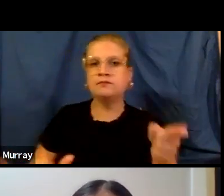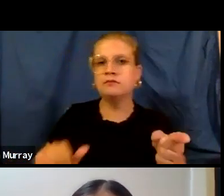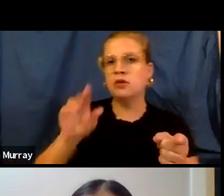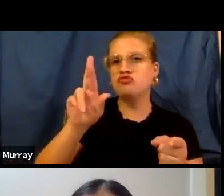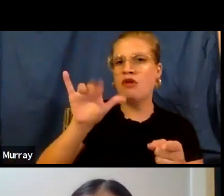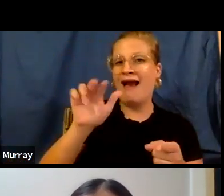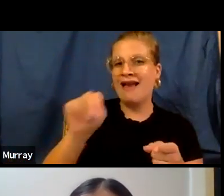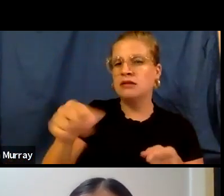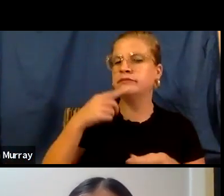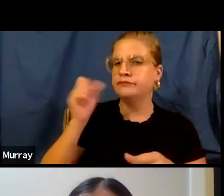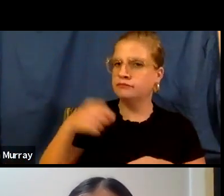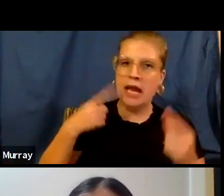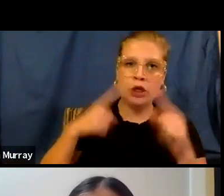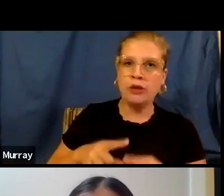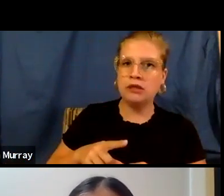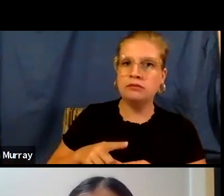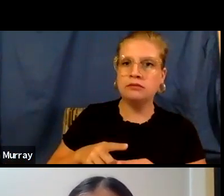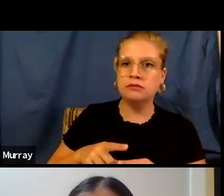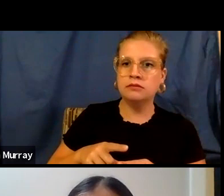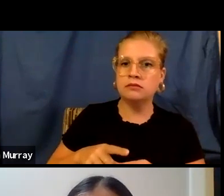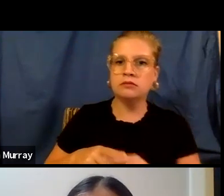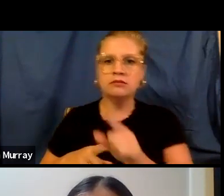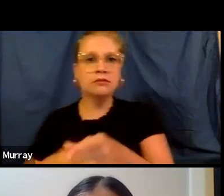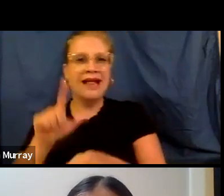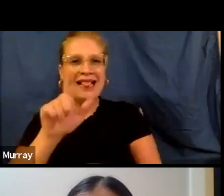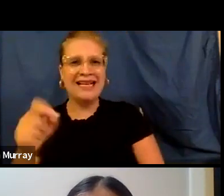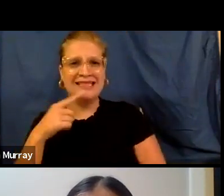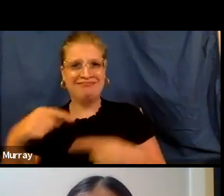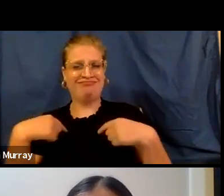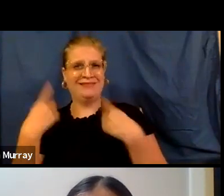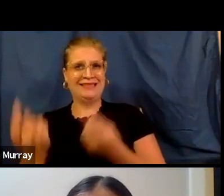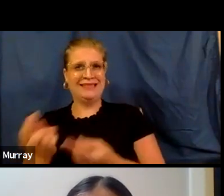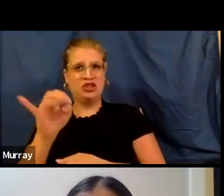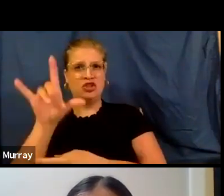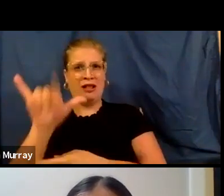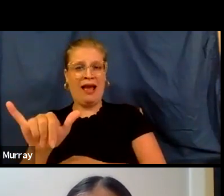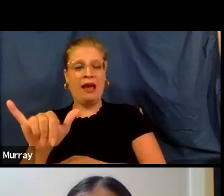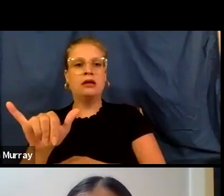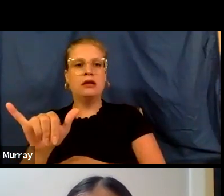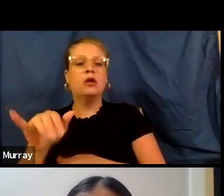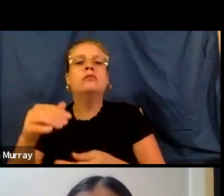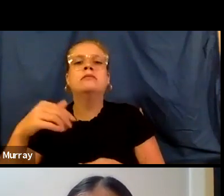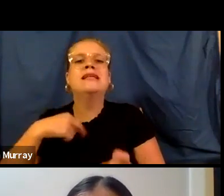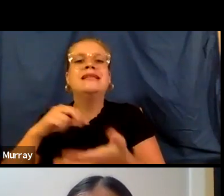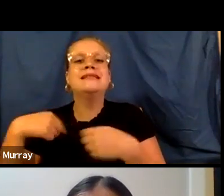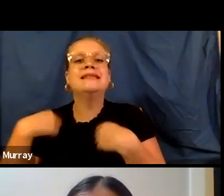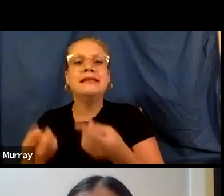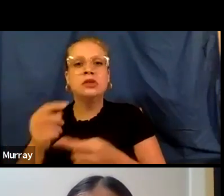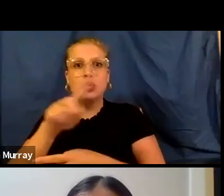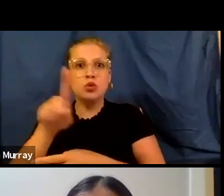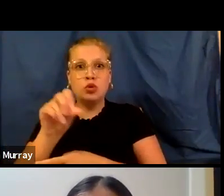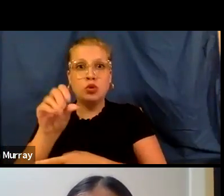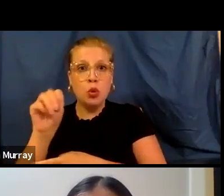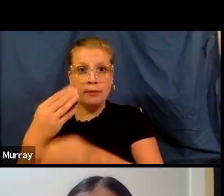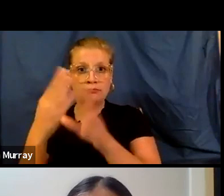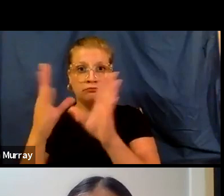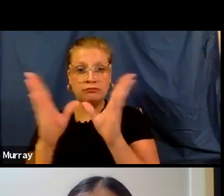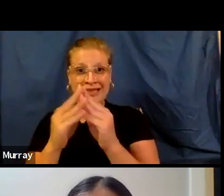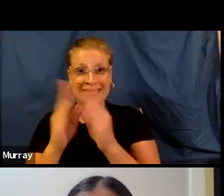Yeah. Especially since we're Zooming the meetings, and that makes it available wherever our locations are.